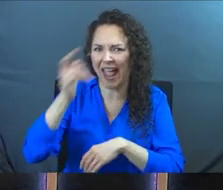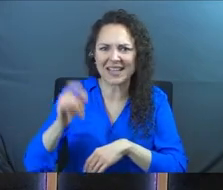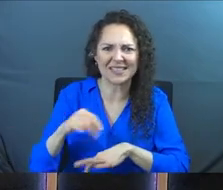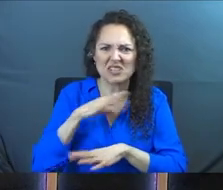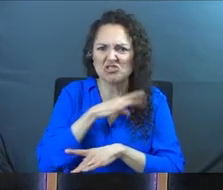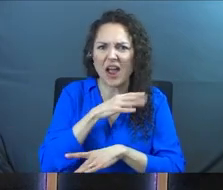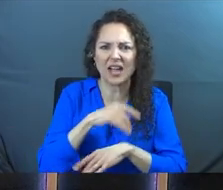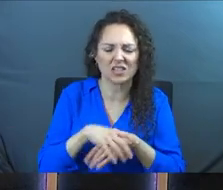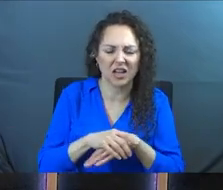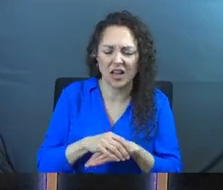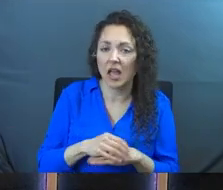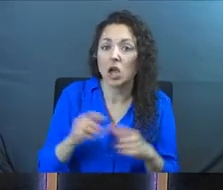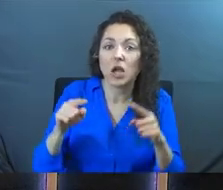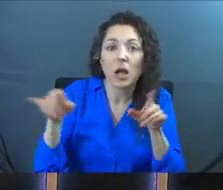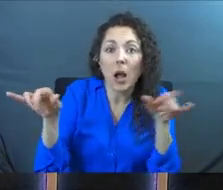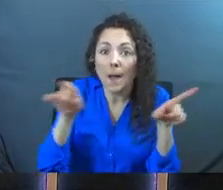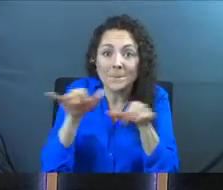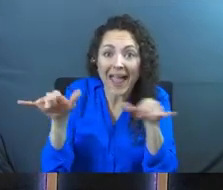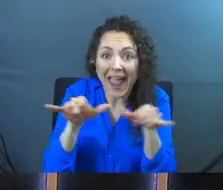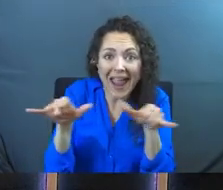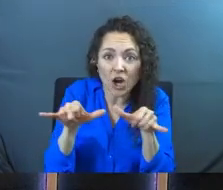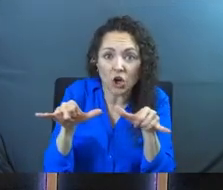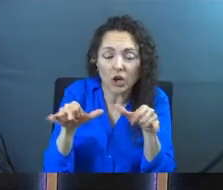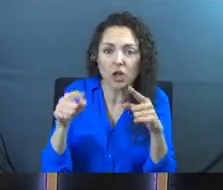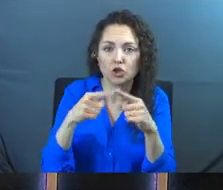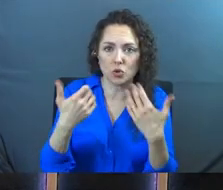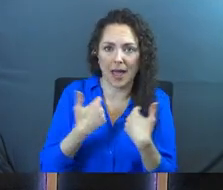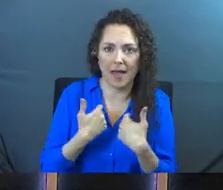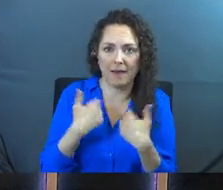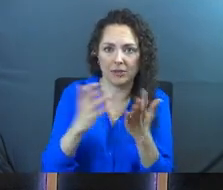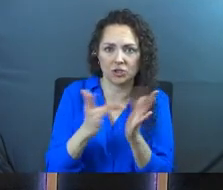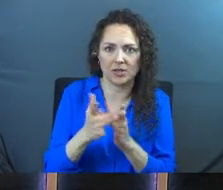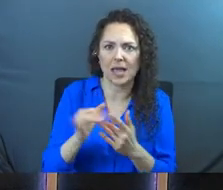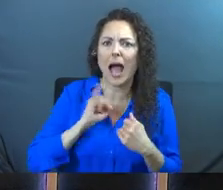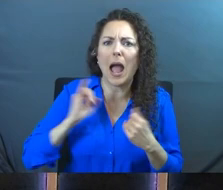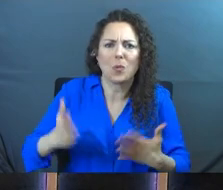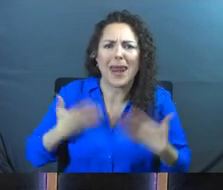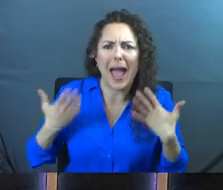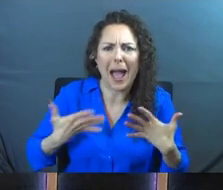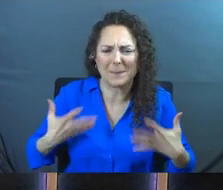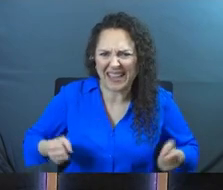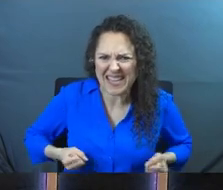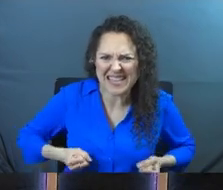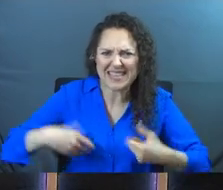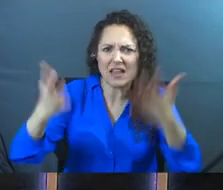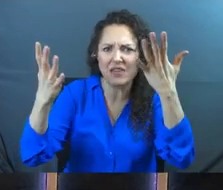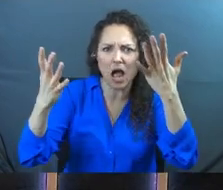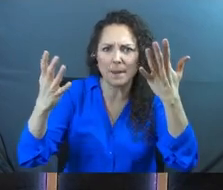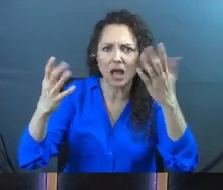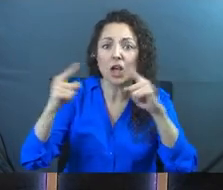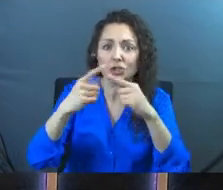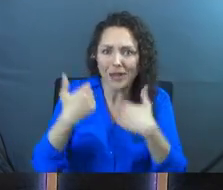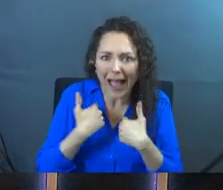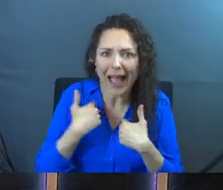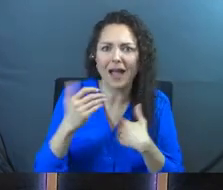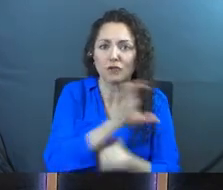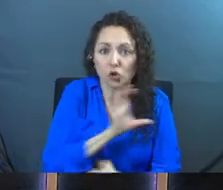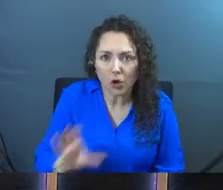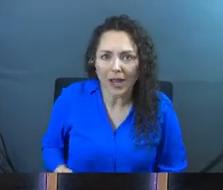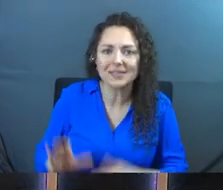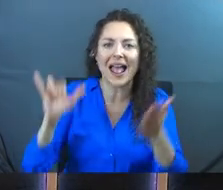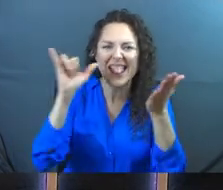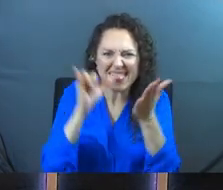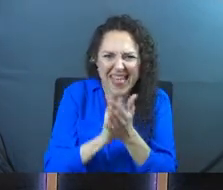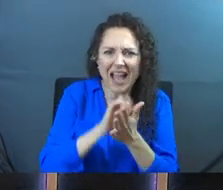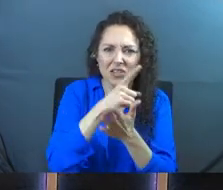compared to knowing Jesus. And I would happily, gladly give it up to gain Christ. That's what we're